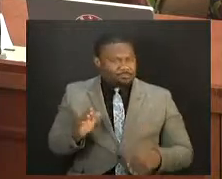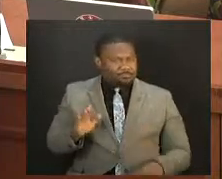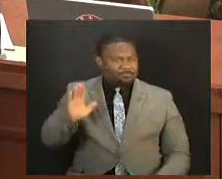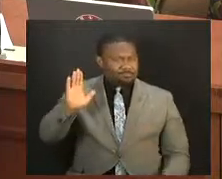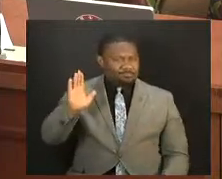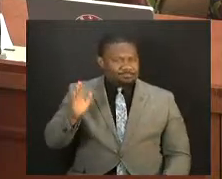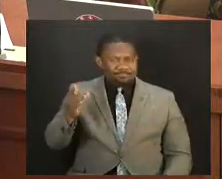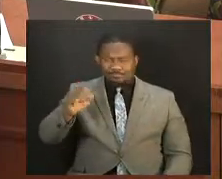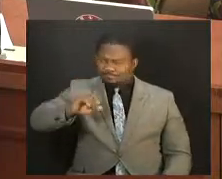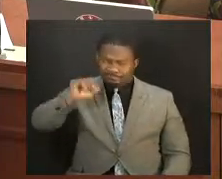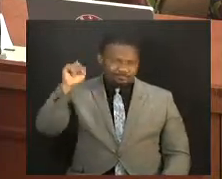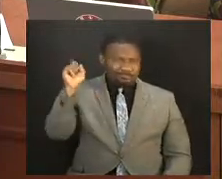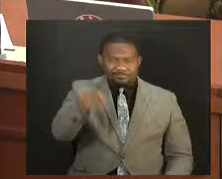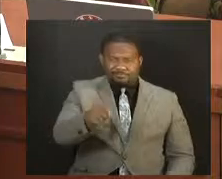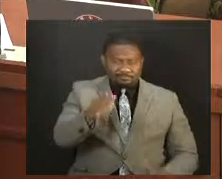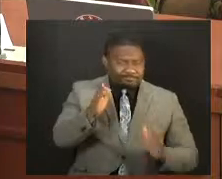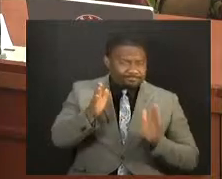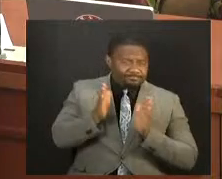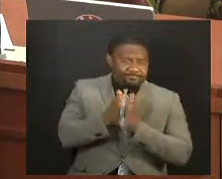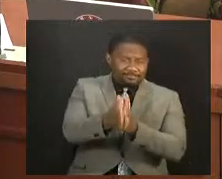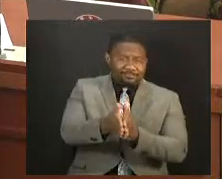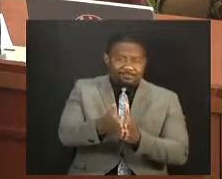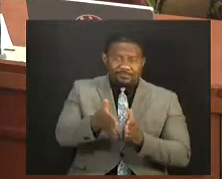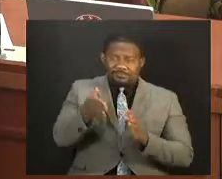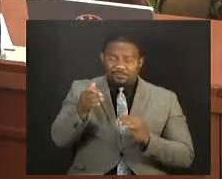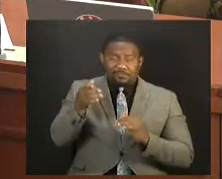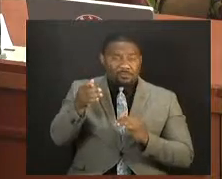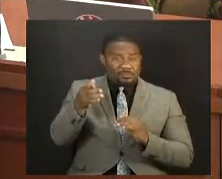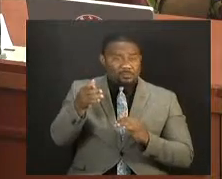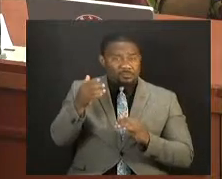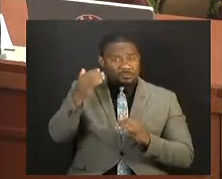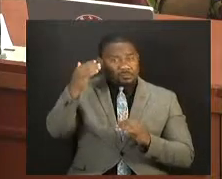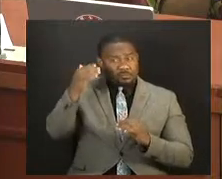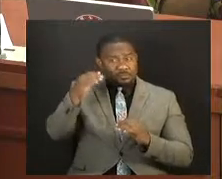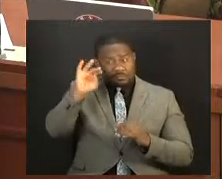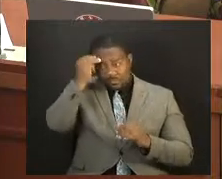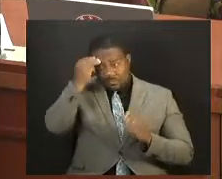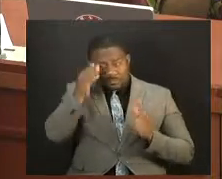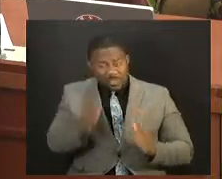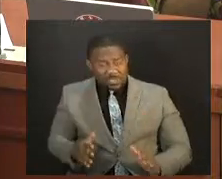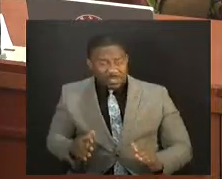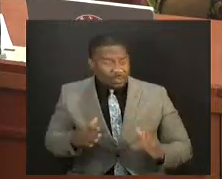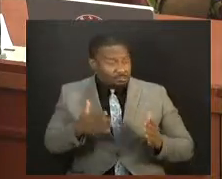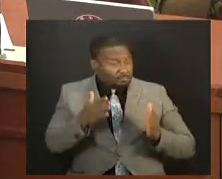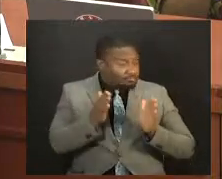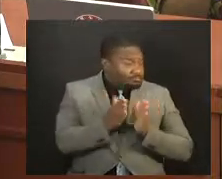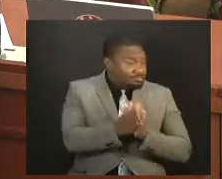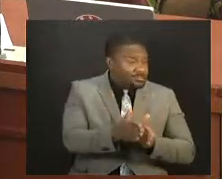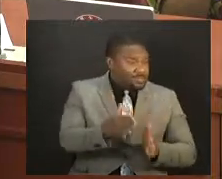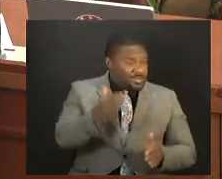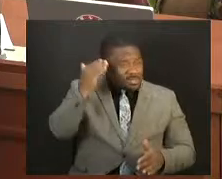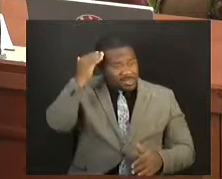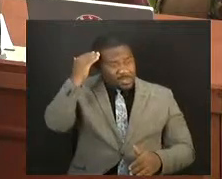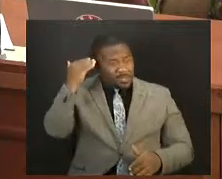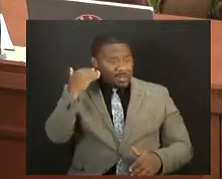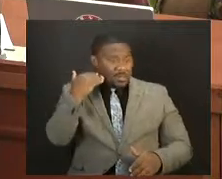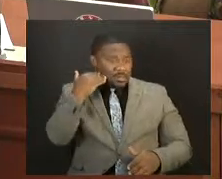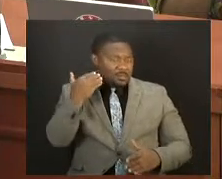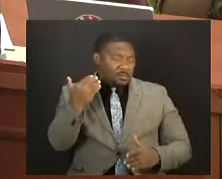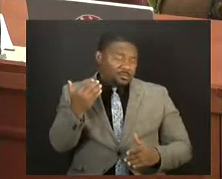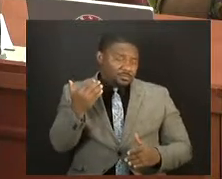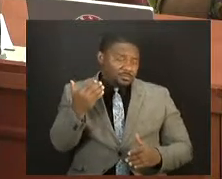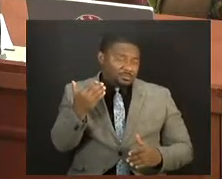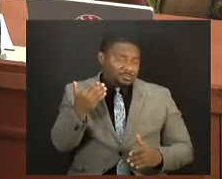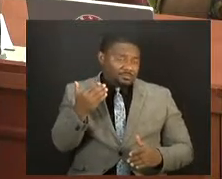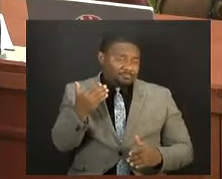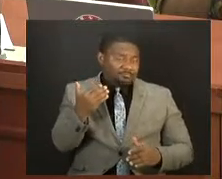can ask a minister, the head of an independent constitutional body, or even a colleague member of